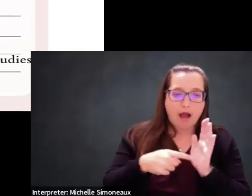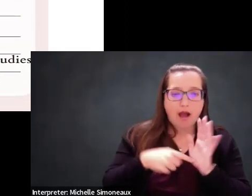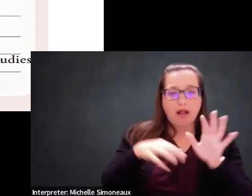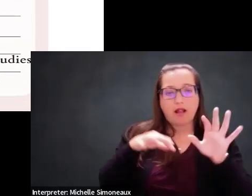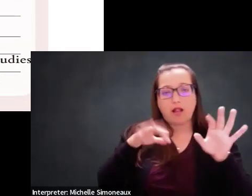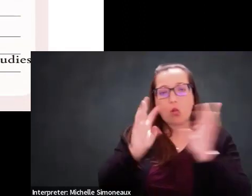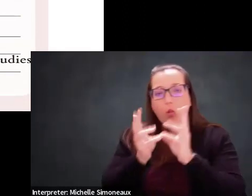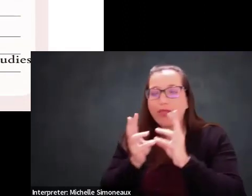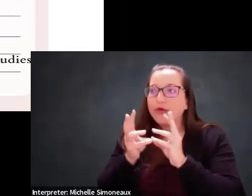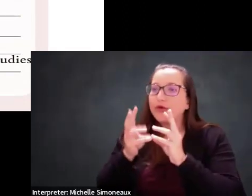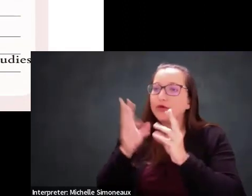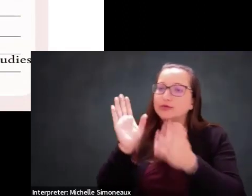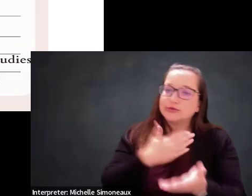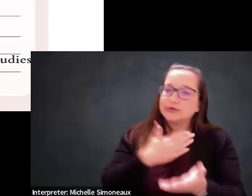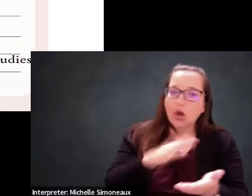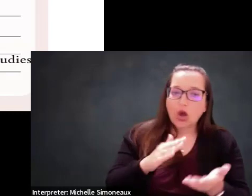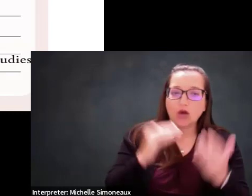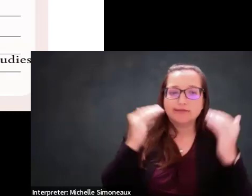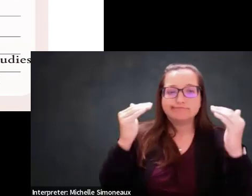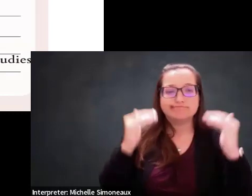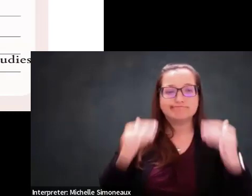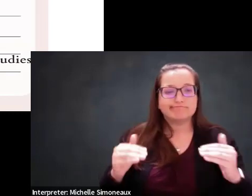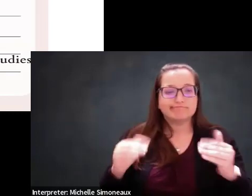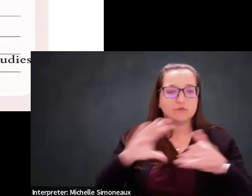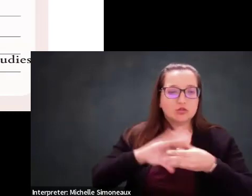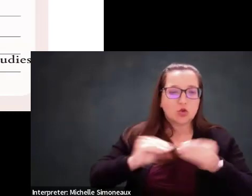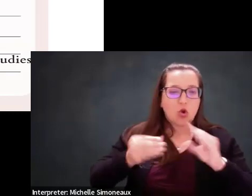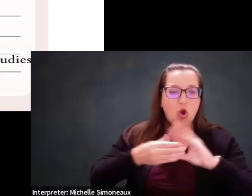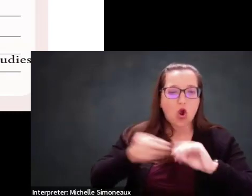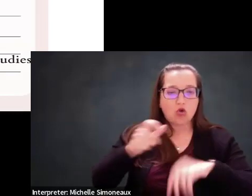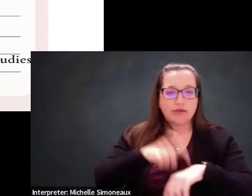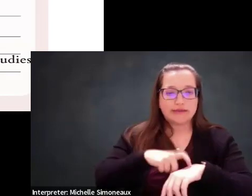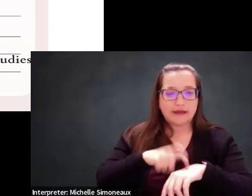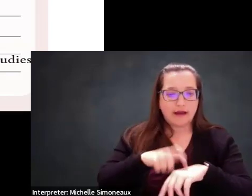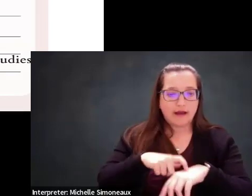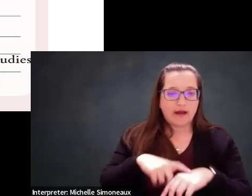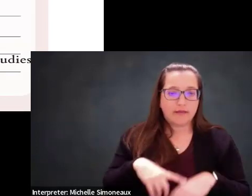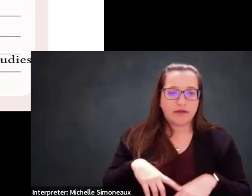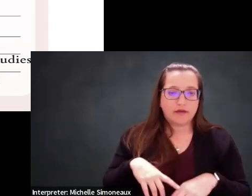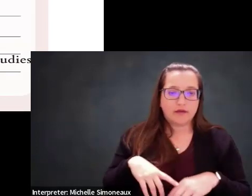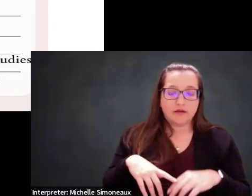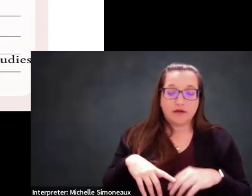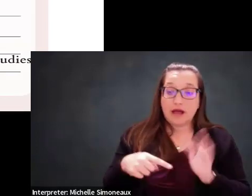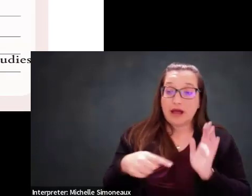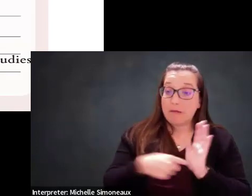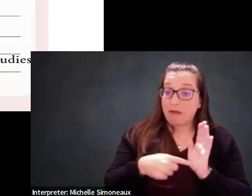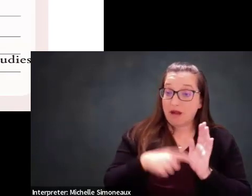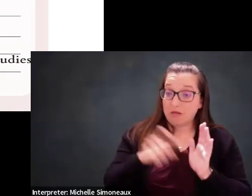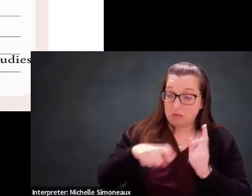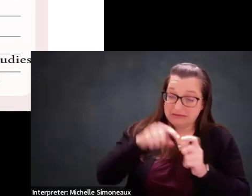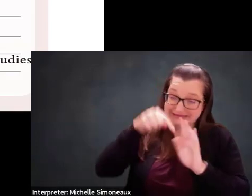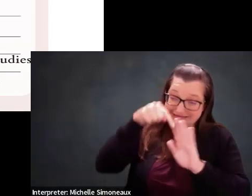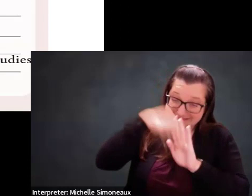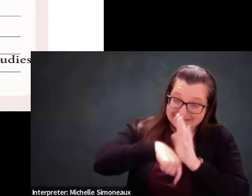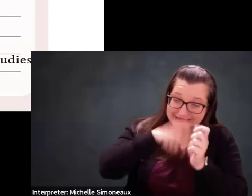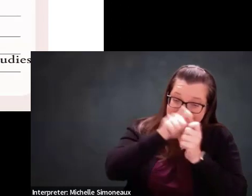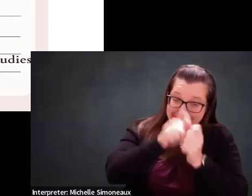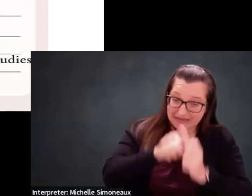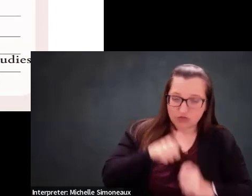through, it's just like different kinds of comments and things to make. It doesn't have to be very detailed. Um, I do have other AAC schedules to have